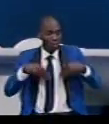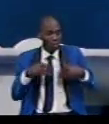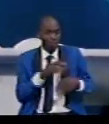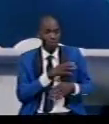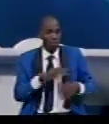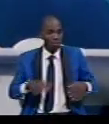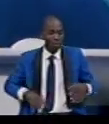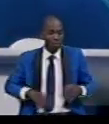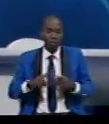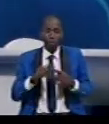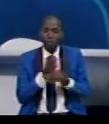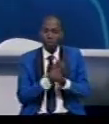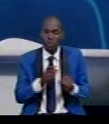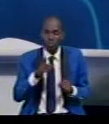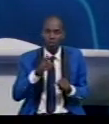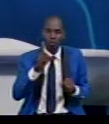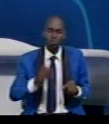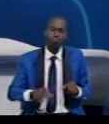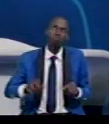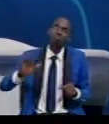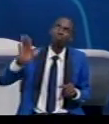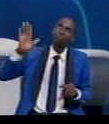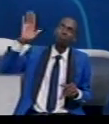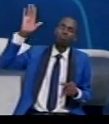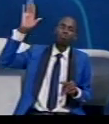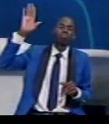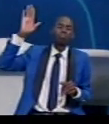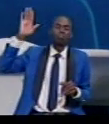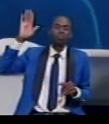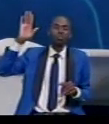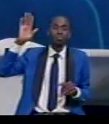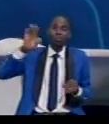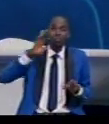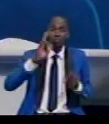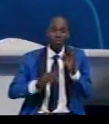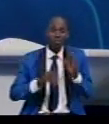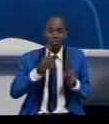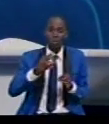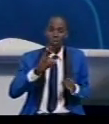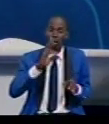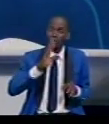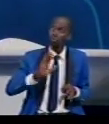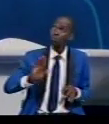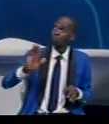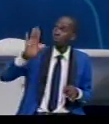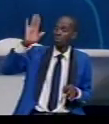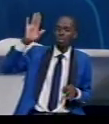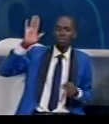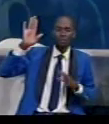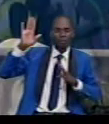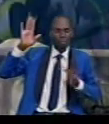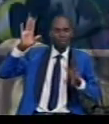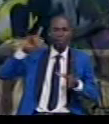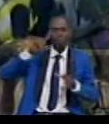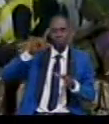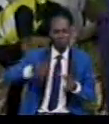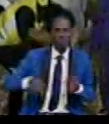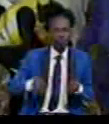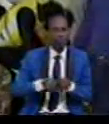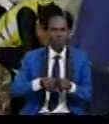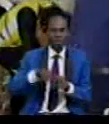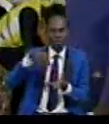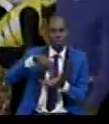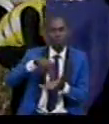say, Lord, I want your salvation. I want your freedom. I want your